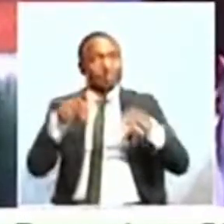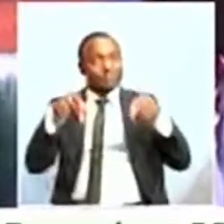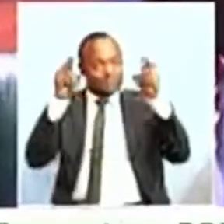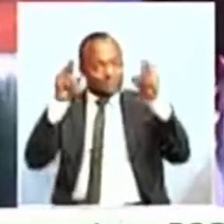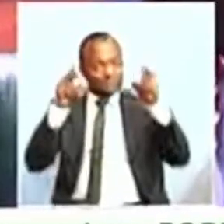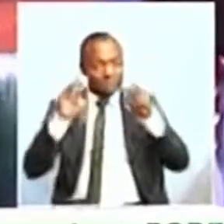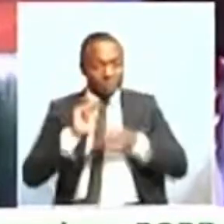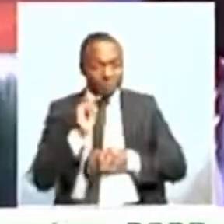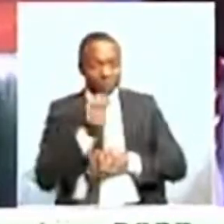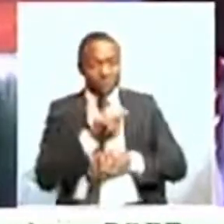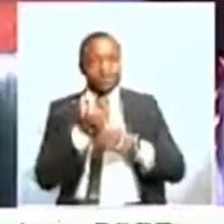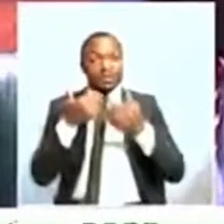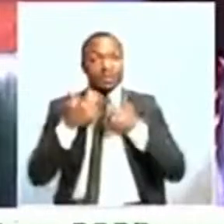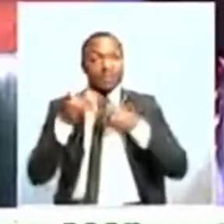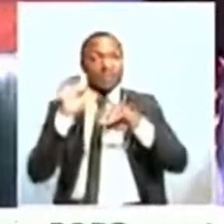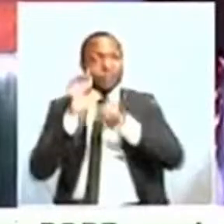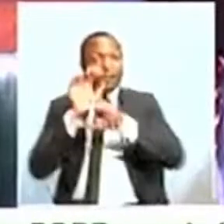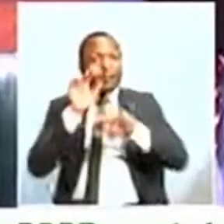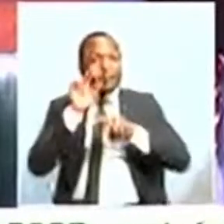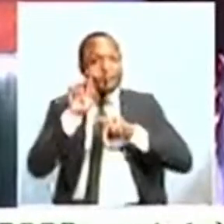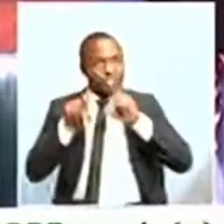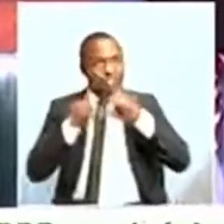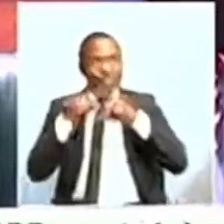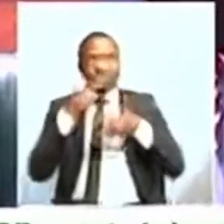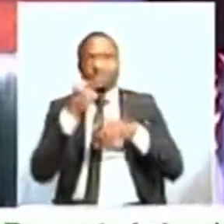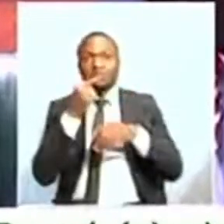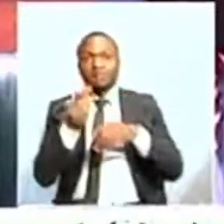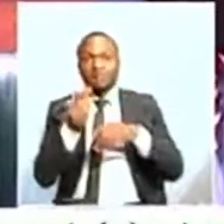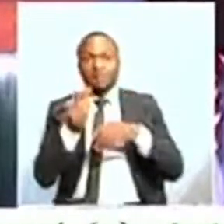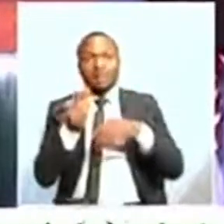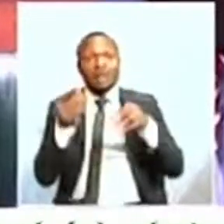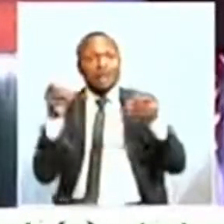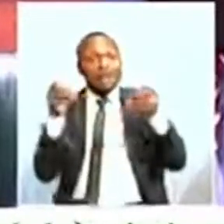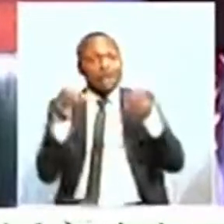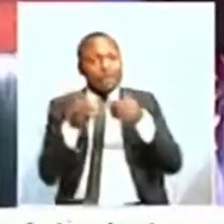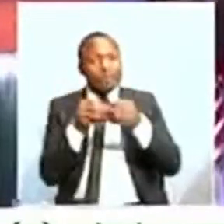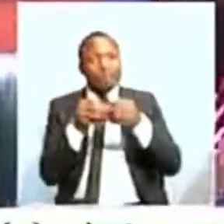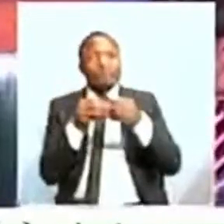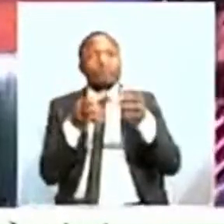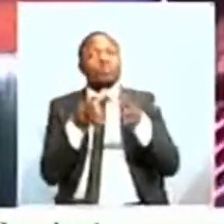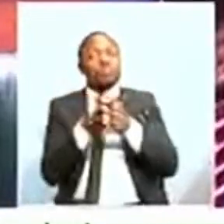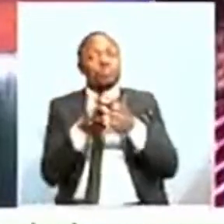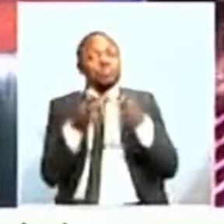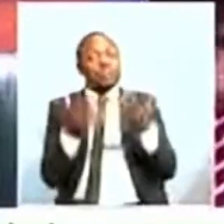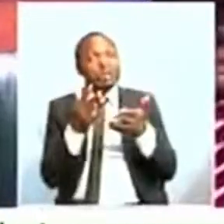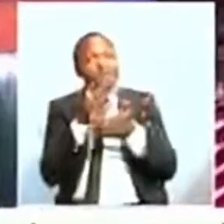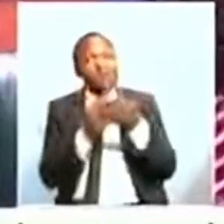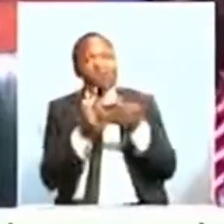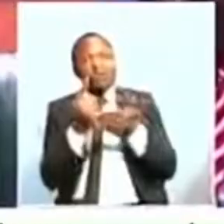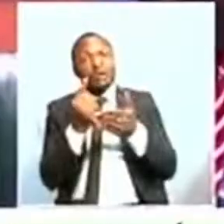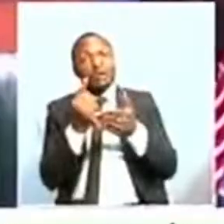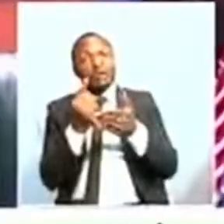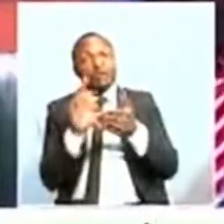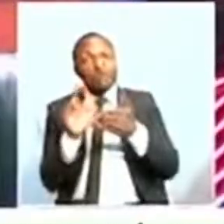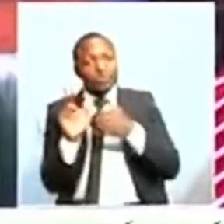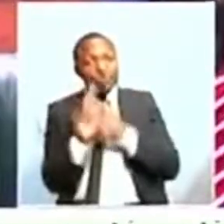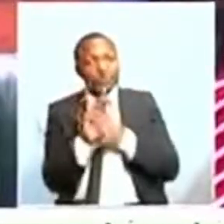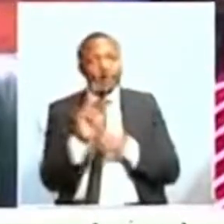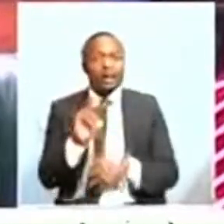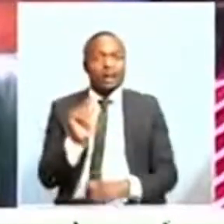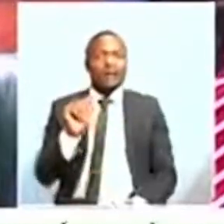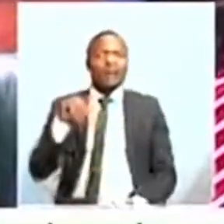have an impact on that people selling vitumbua or the one that is moving in Kapoto, we had